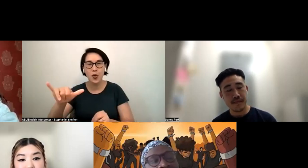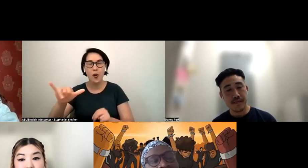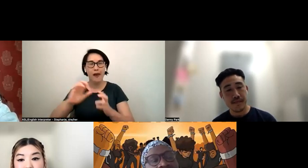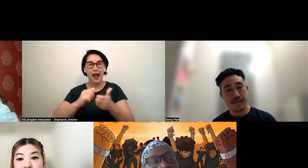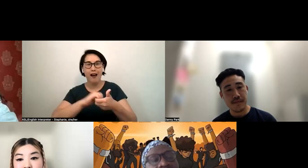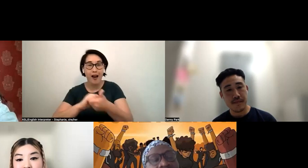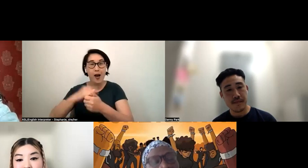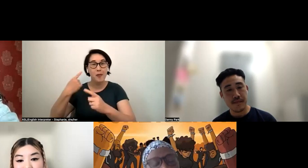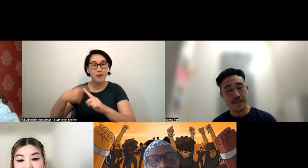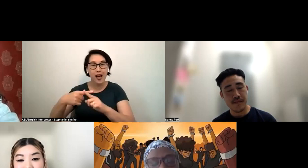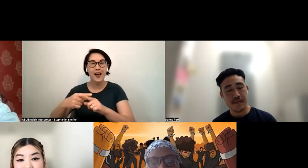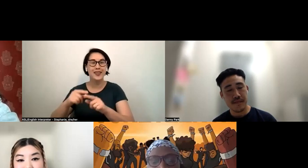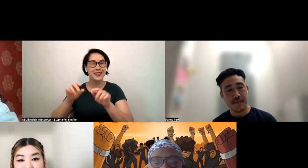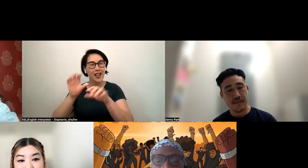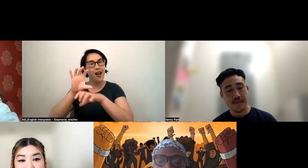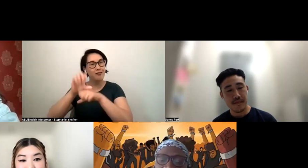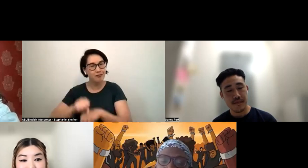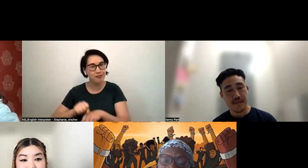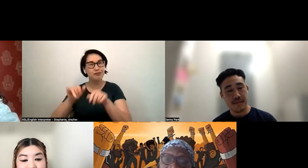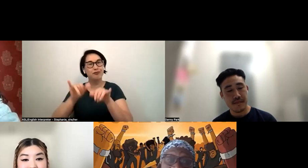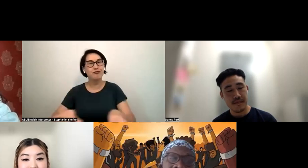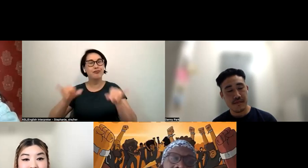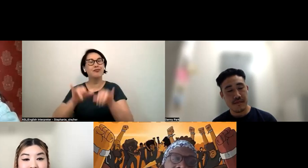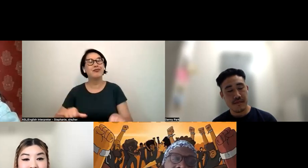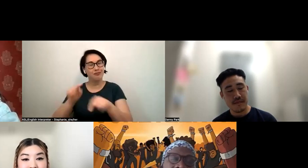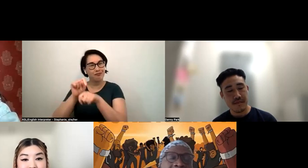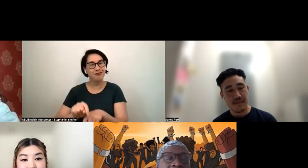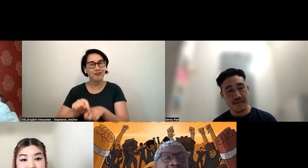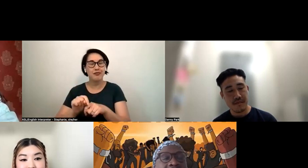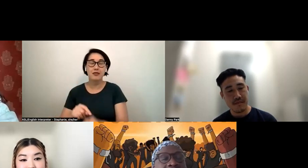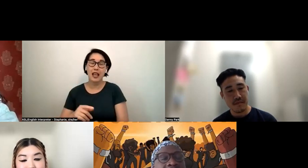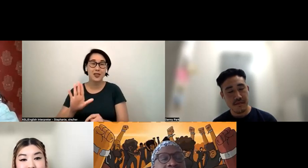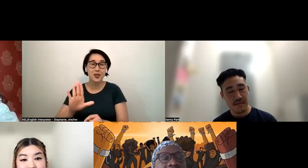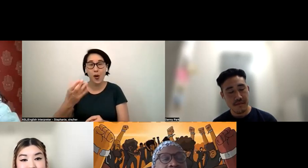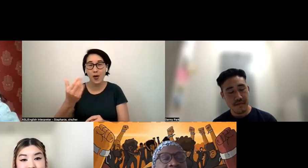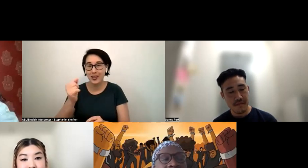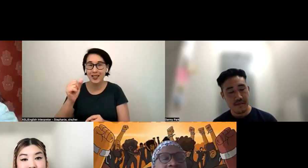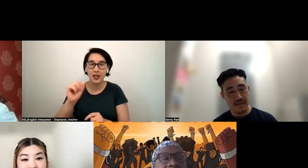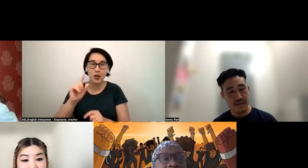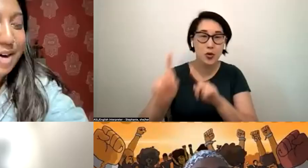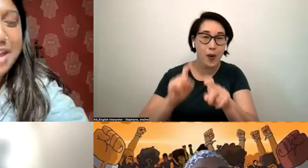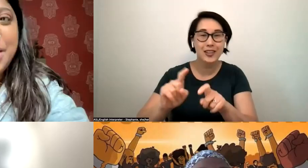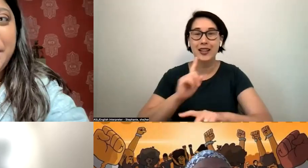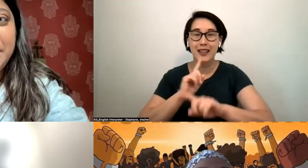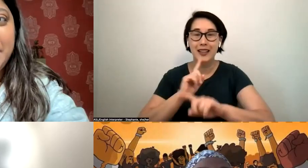ritual so we're going to show this last clip and please chat in your questions and answers because we're going to close out with